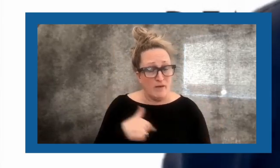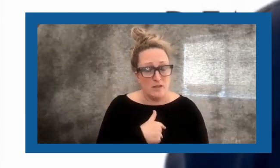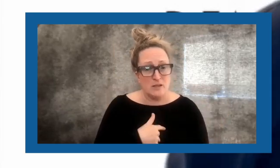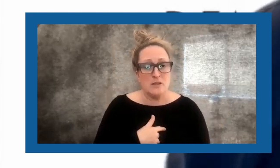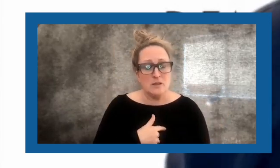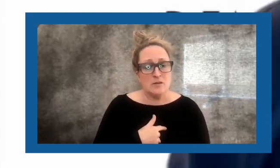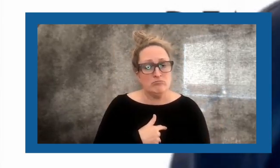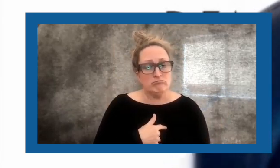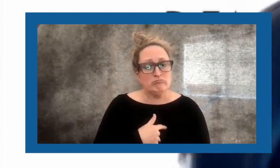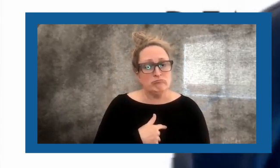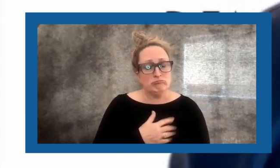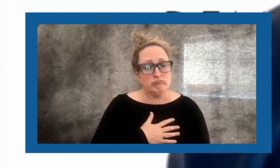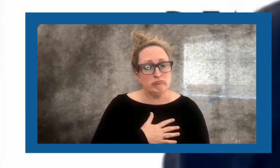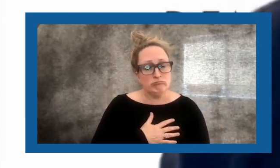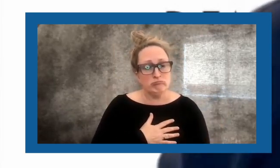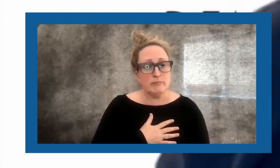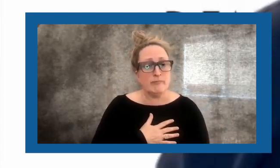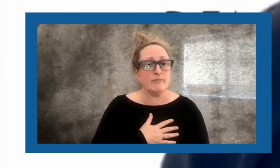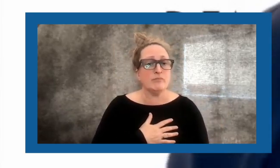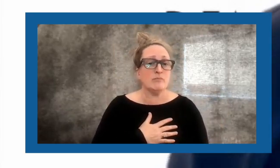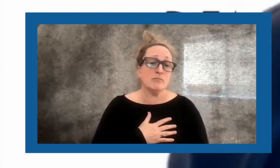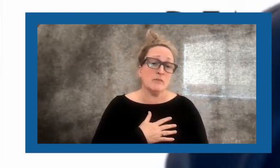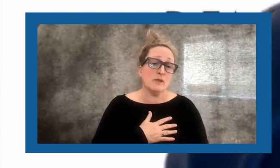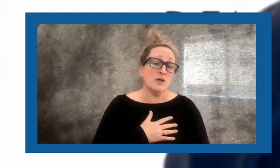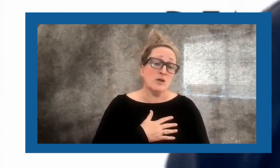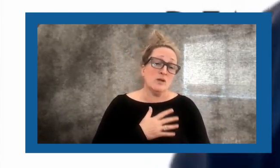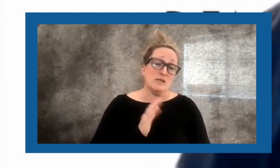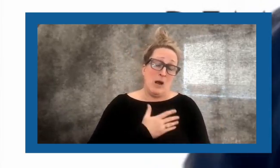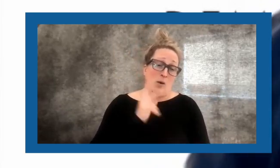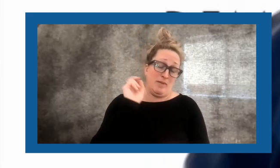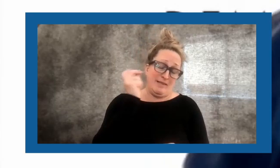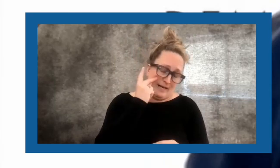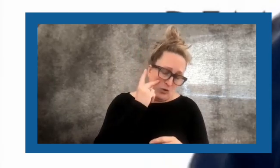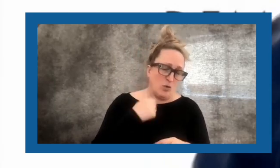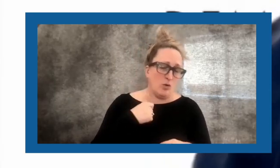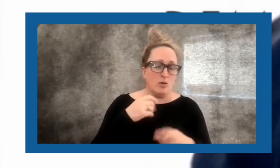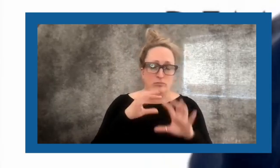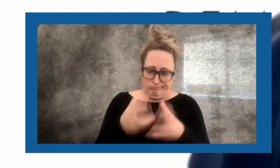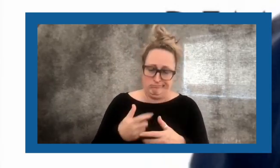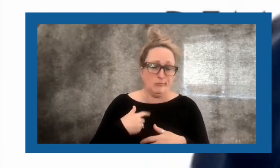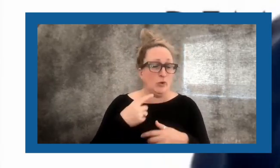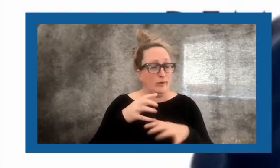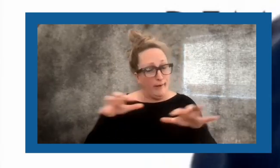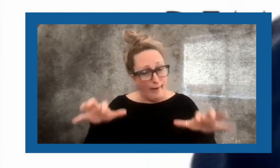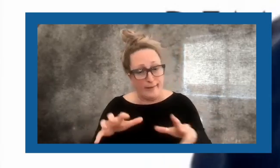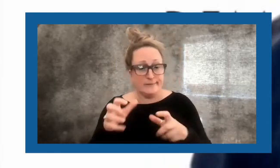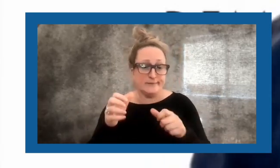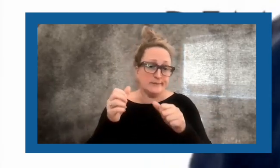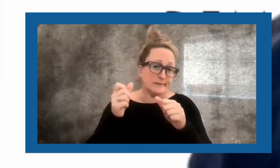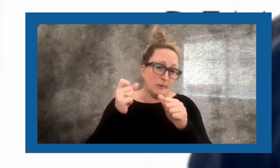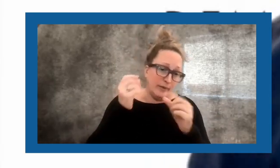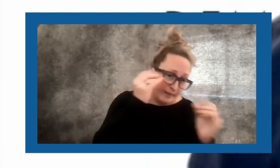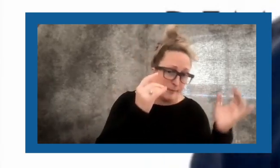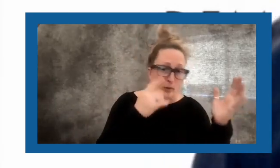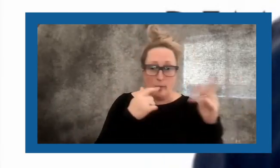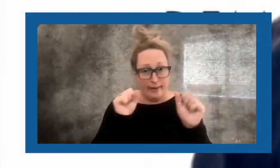It's important. So we're a political organization, and we think about politics, and we're activists, and we think about